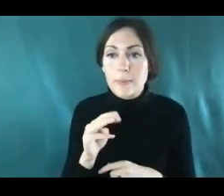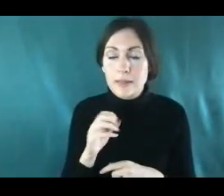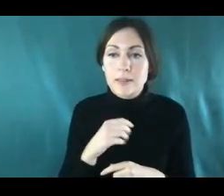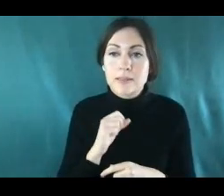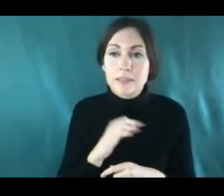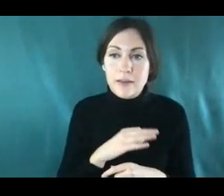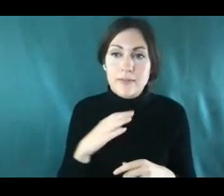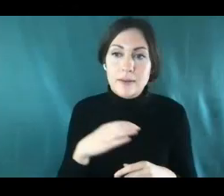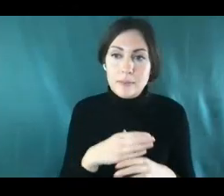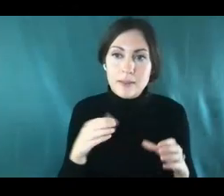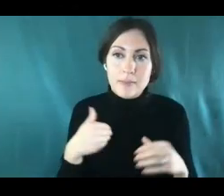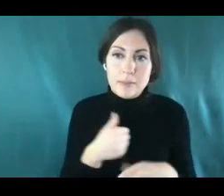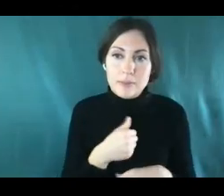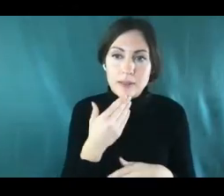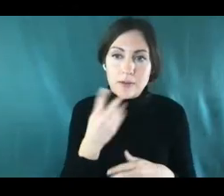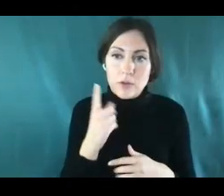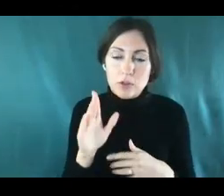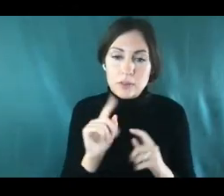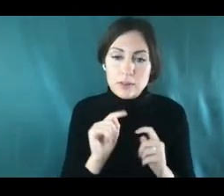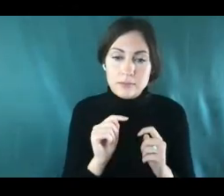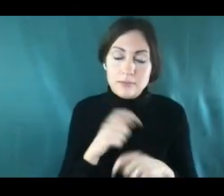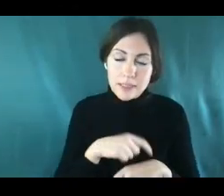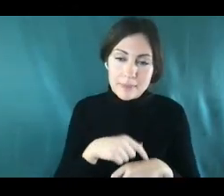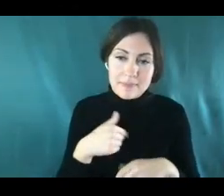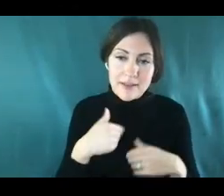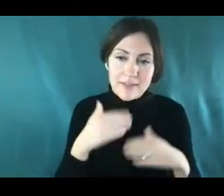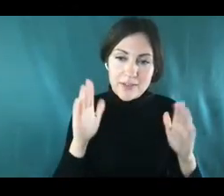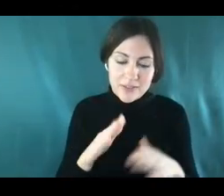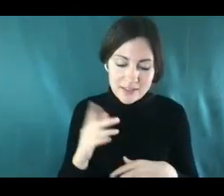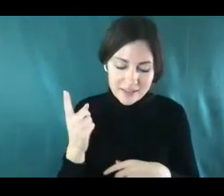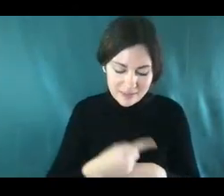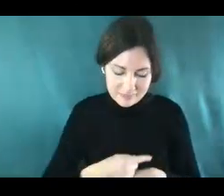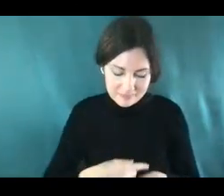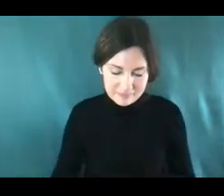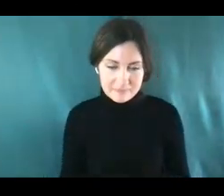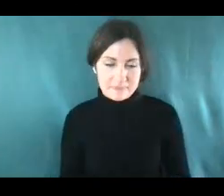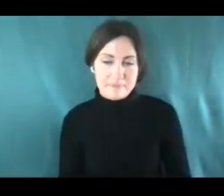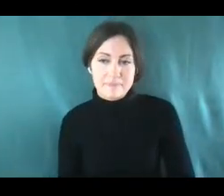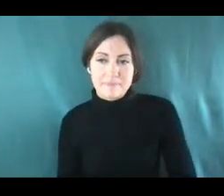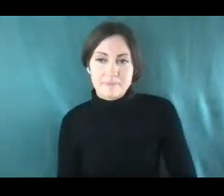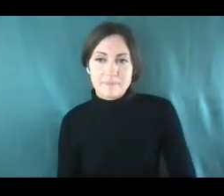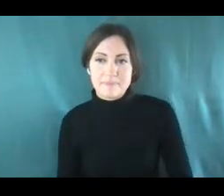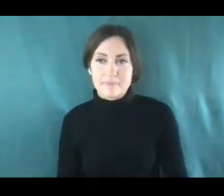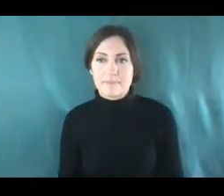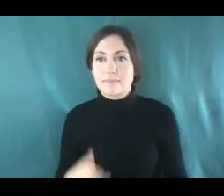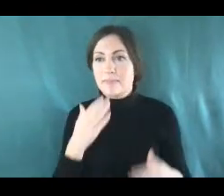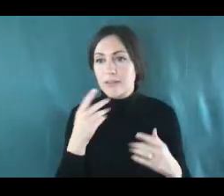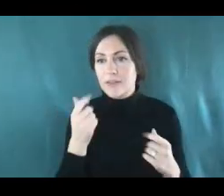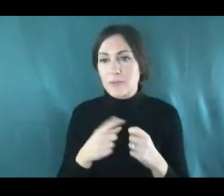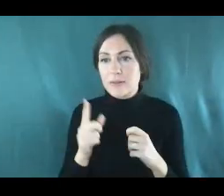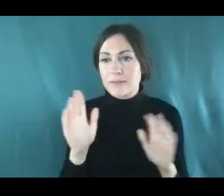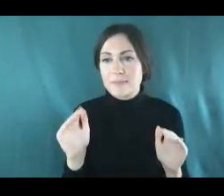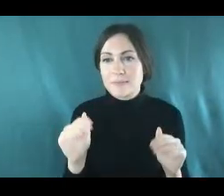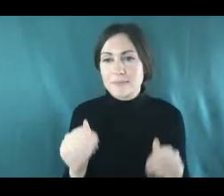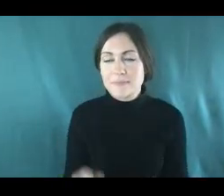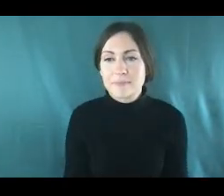your time as well. Have a great one. Thank you, everyone. Goodbye.